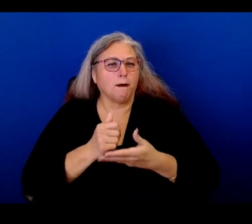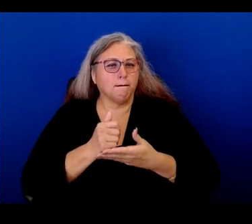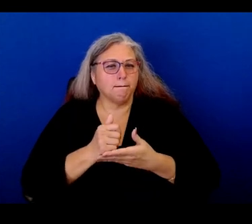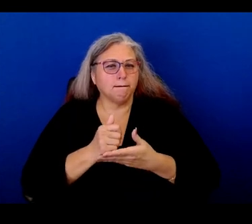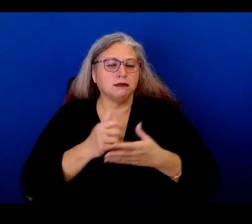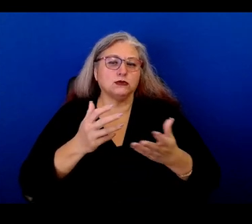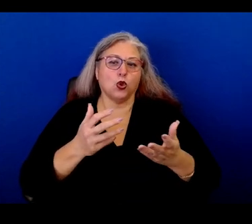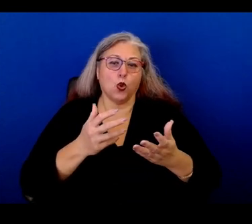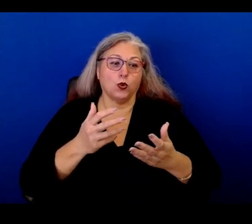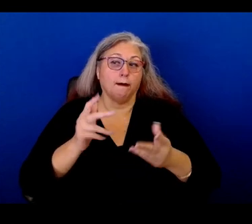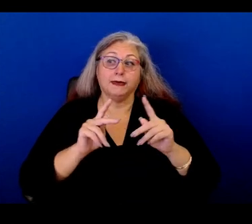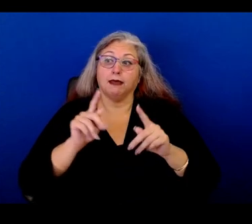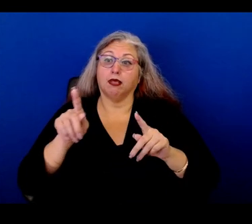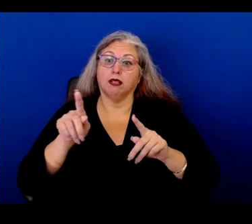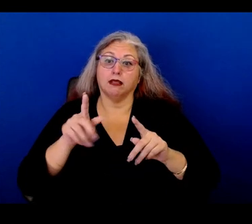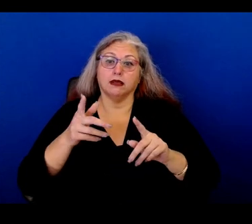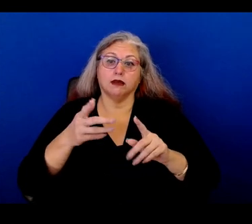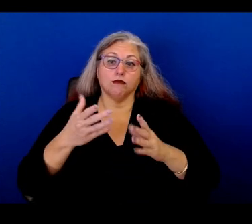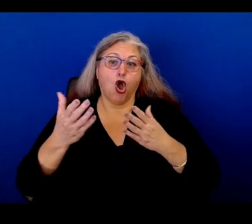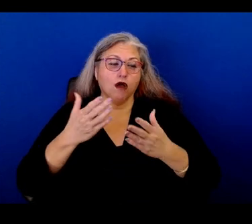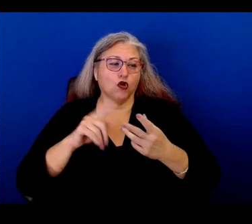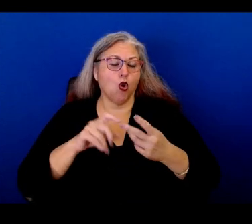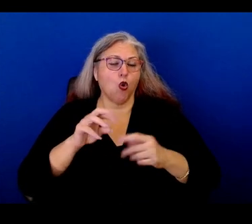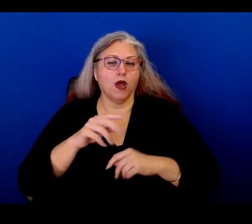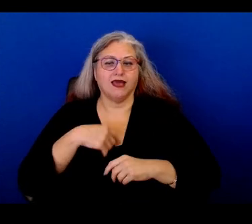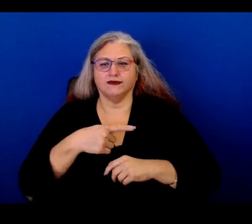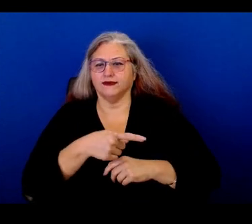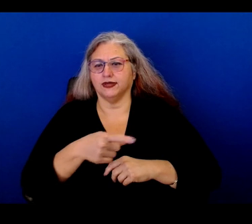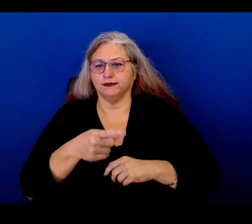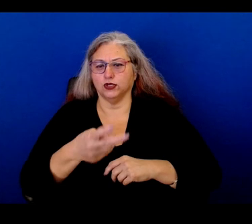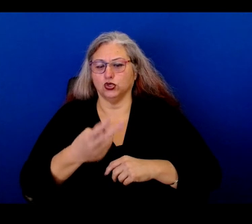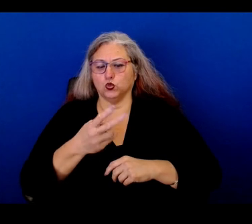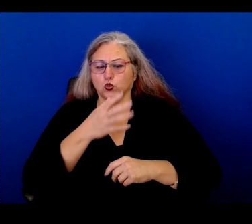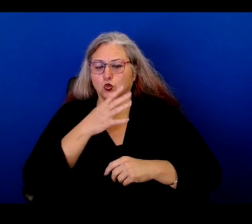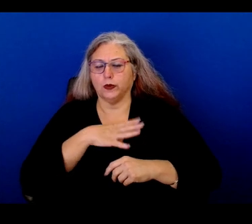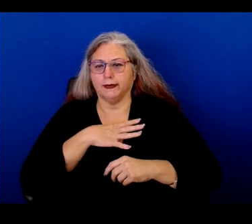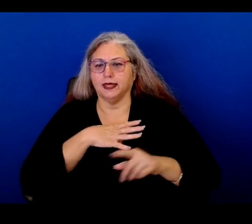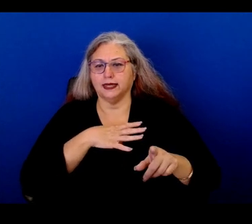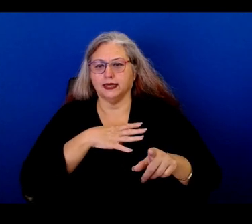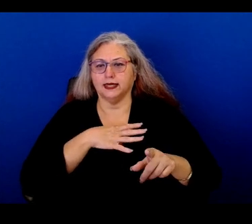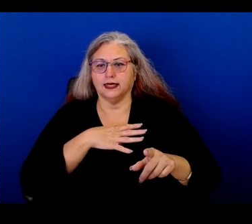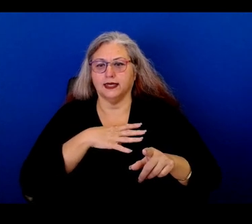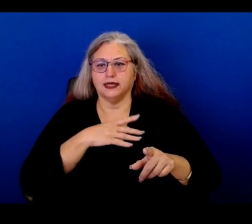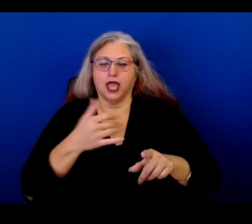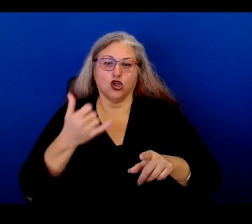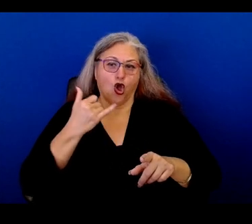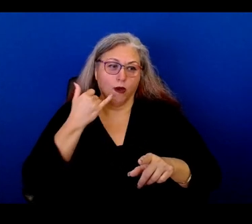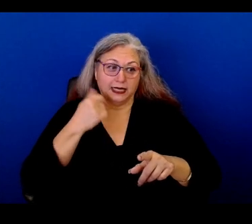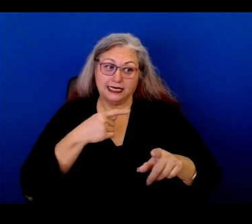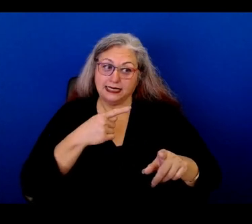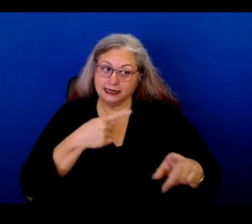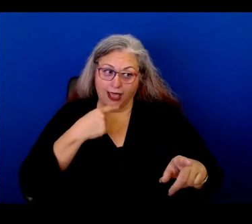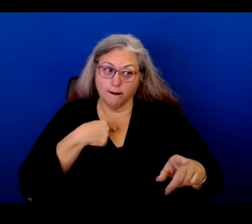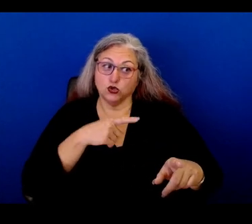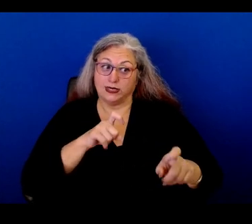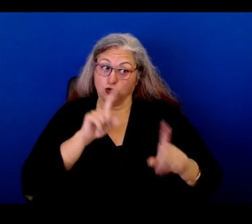And sure. So to have people like offer, or there's two women that actually like call me when you need to